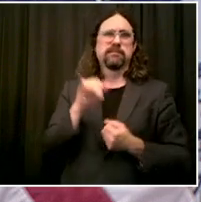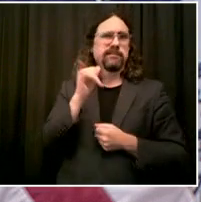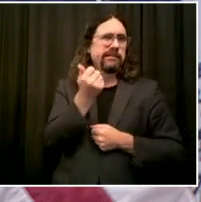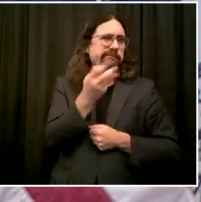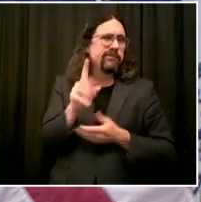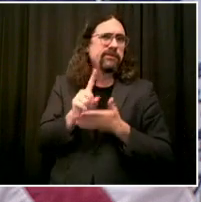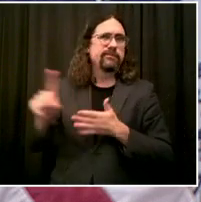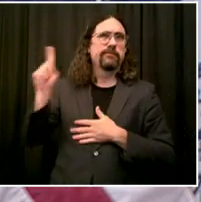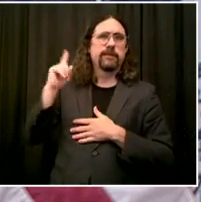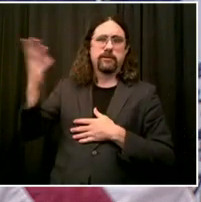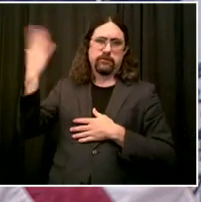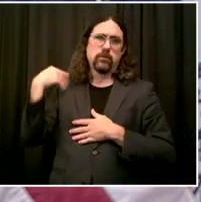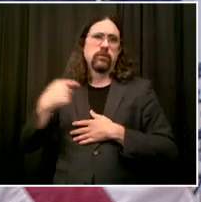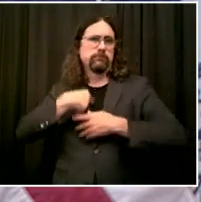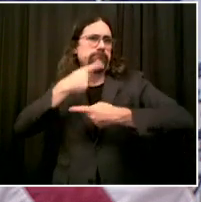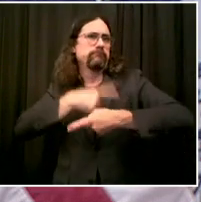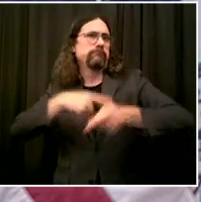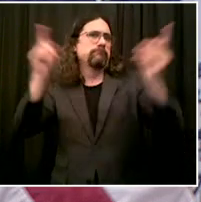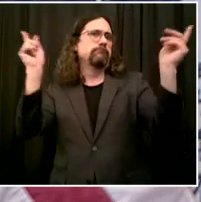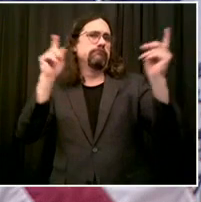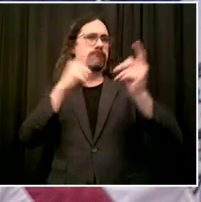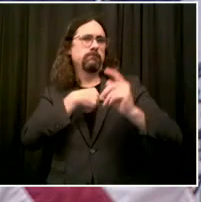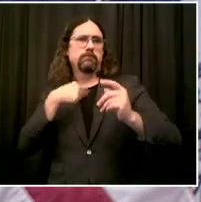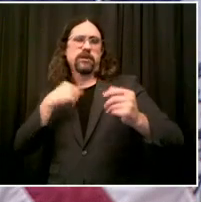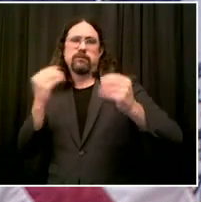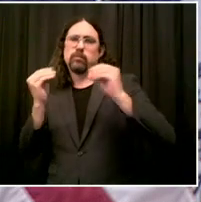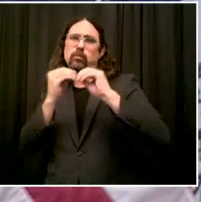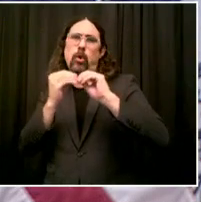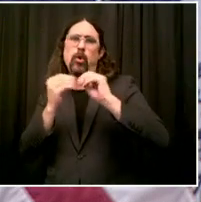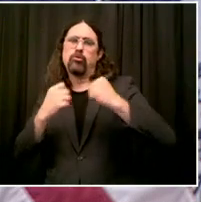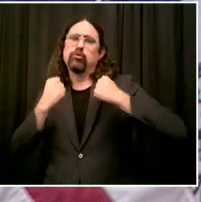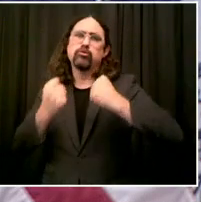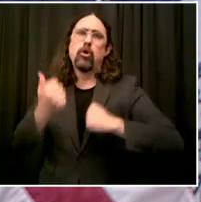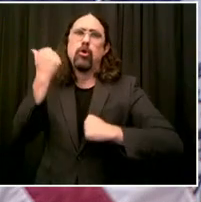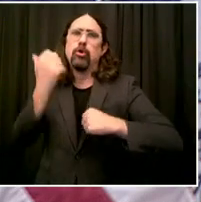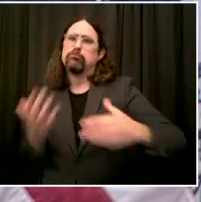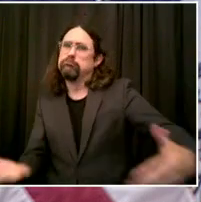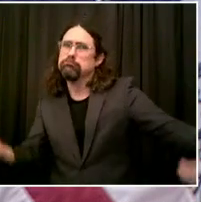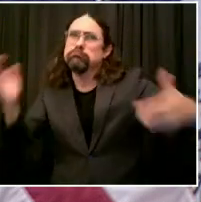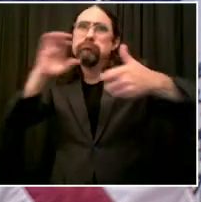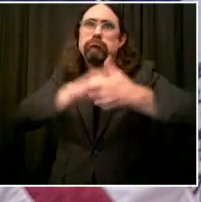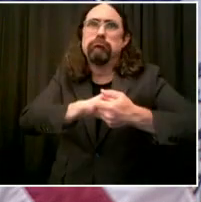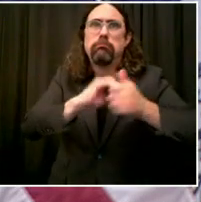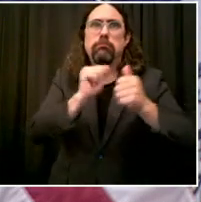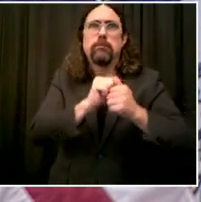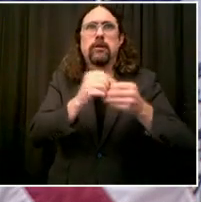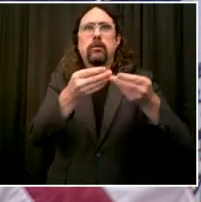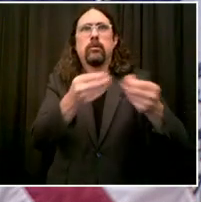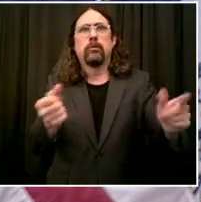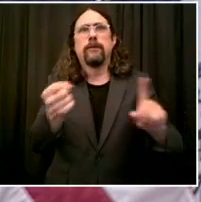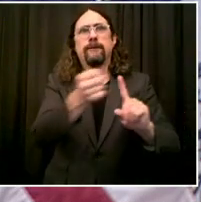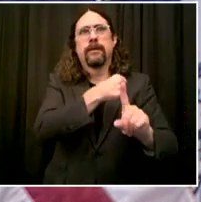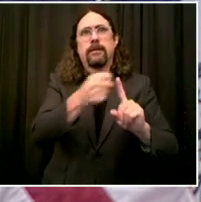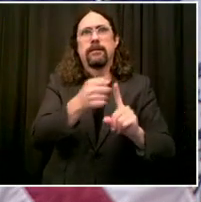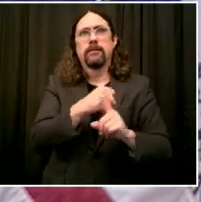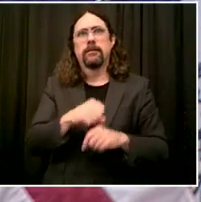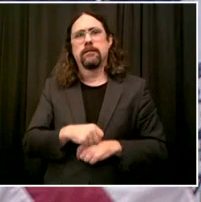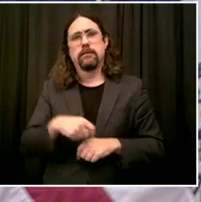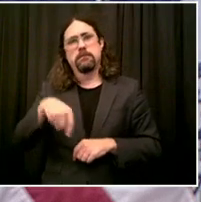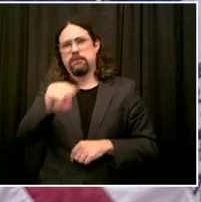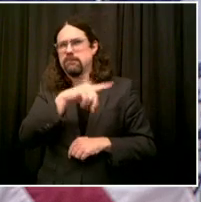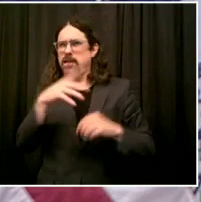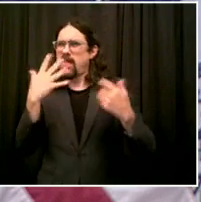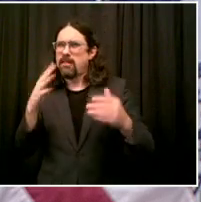to. So yeah, we're going to be doing all of the above, but I think the crucial piece here is